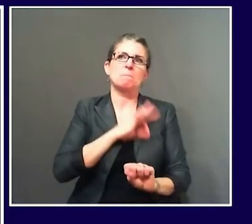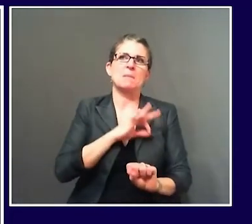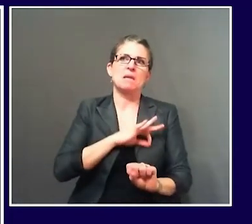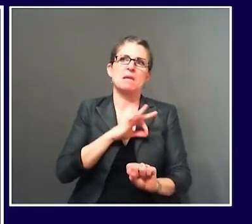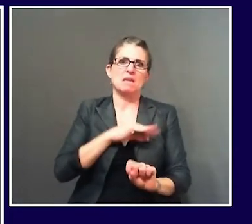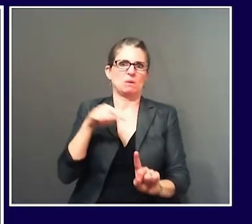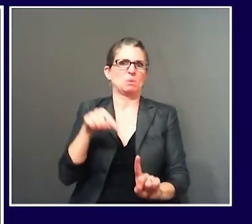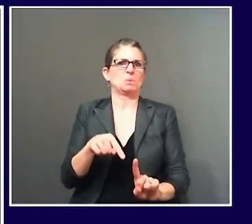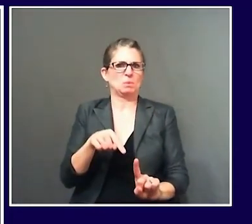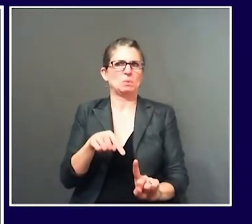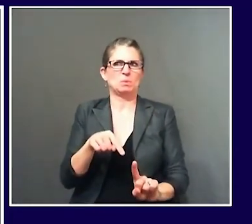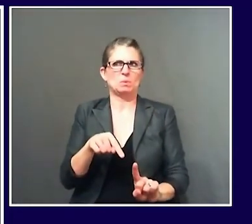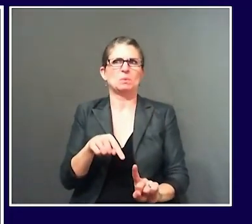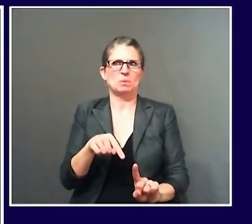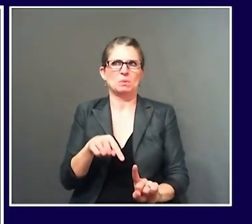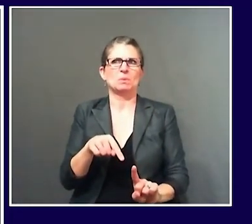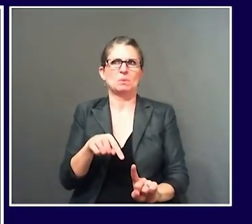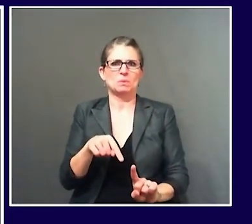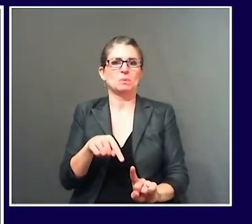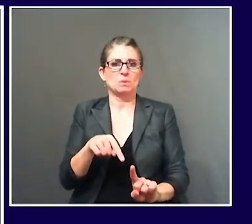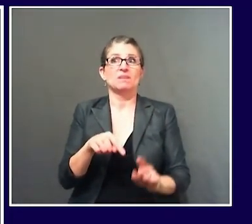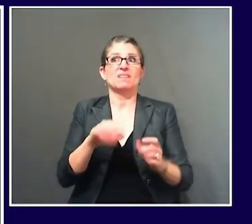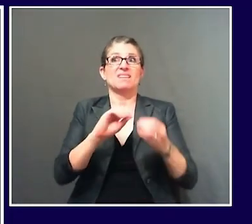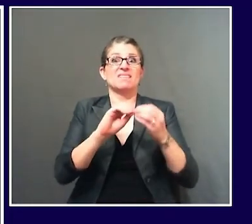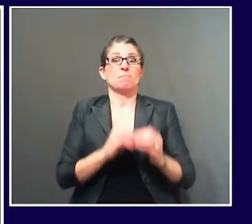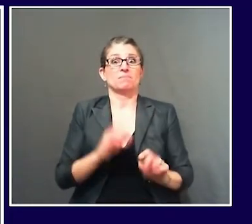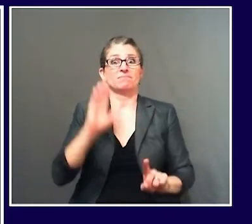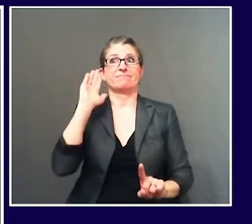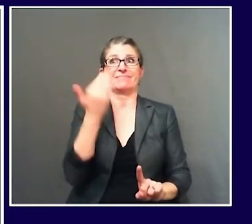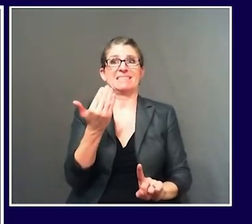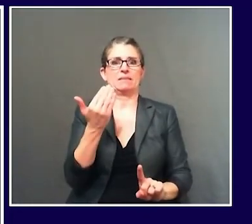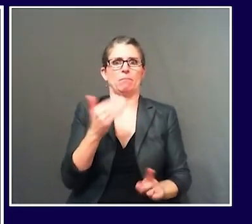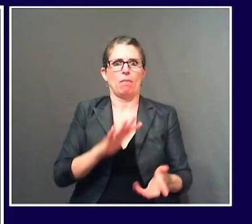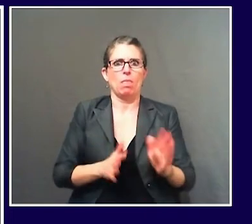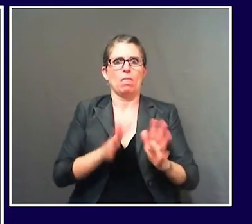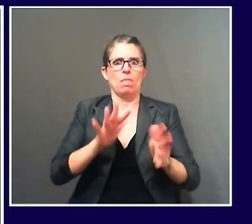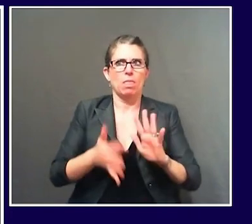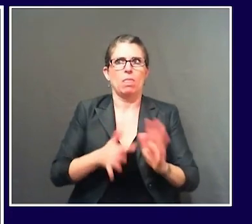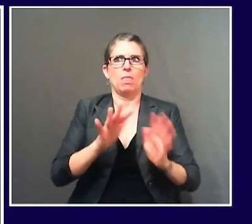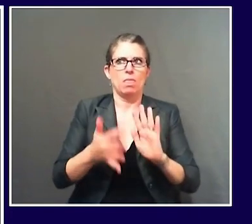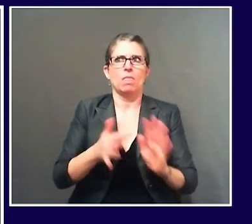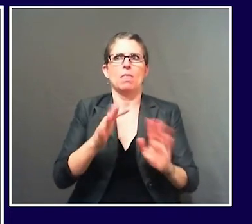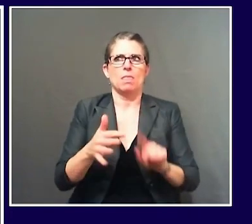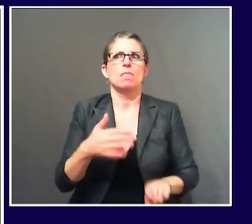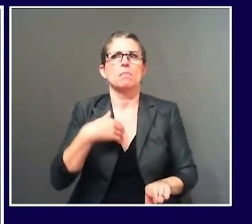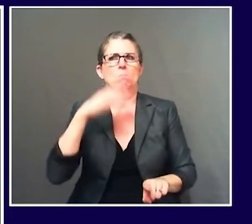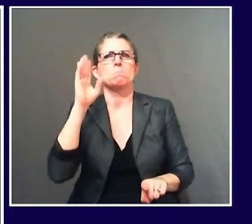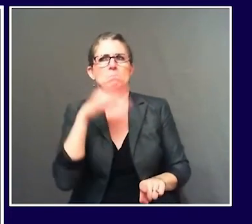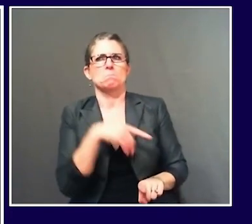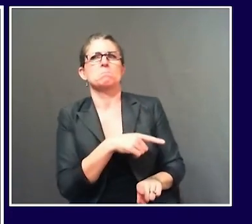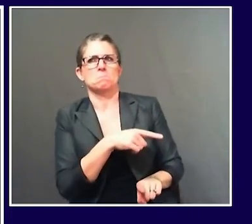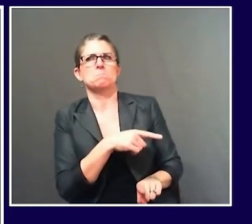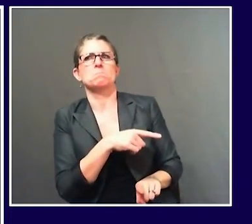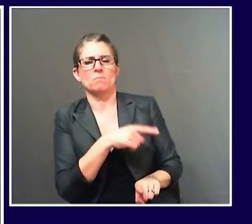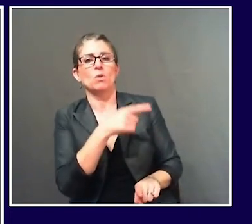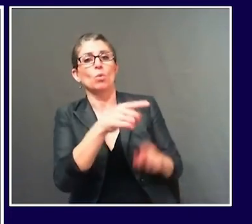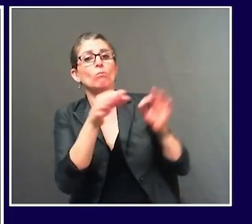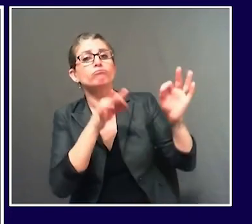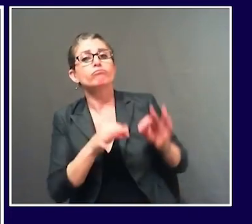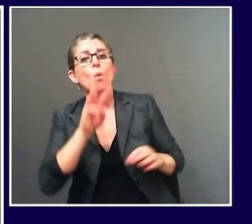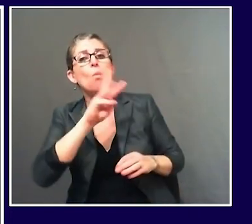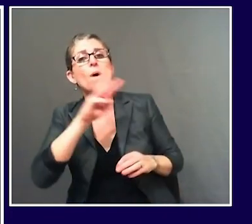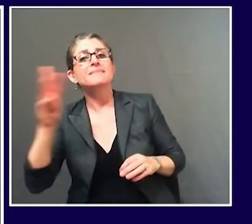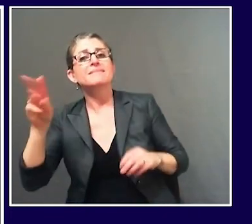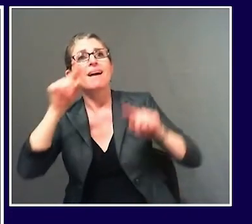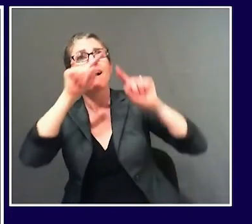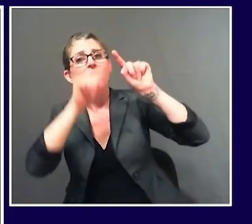How is that trend looking to you? I mean, I know what the data is on your website, but I'm just curious about what you see